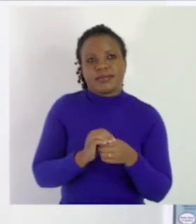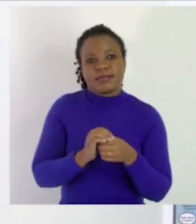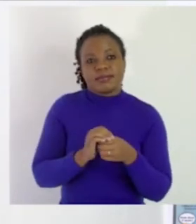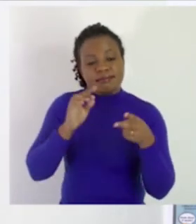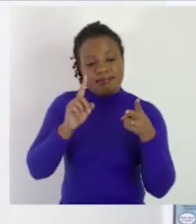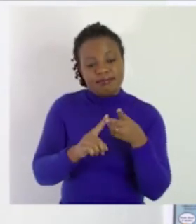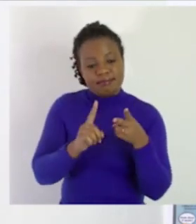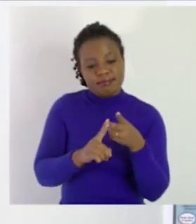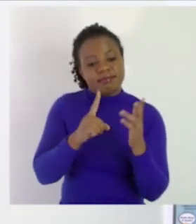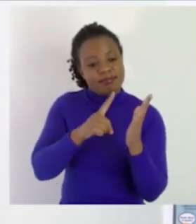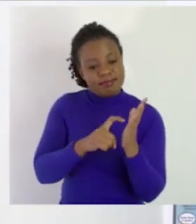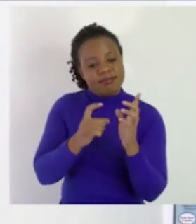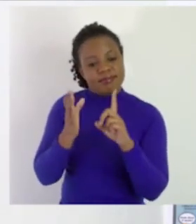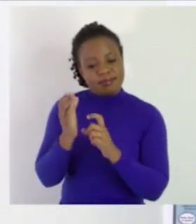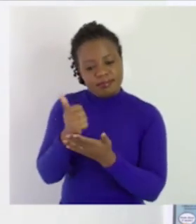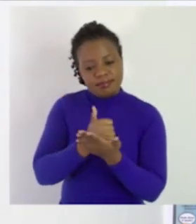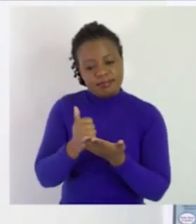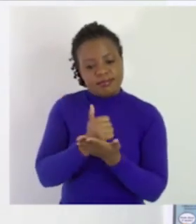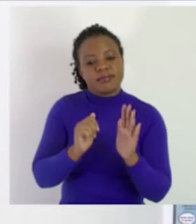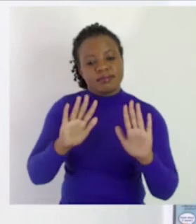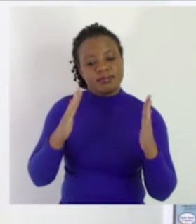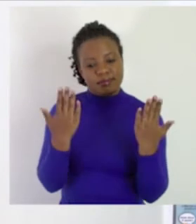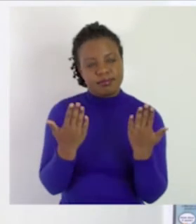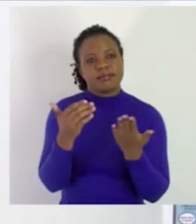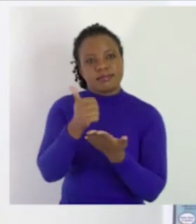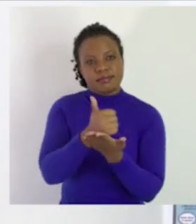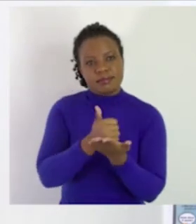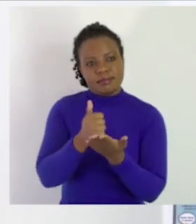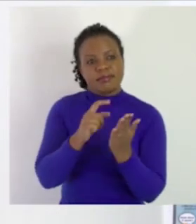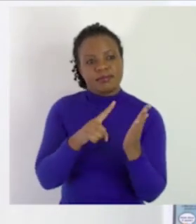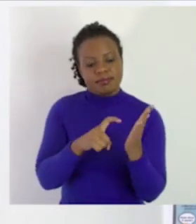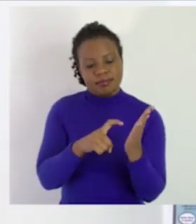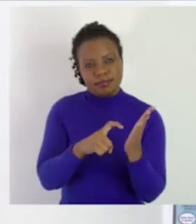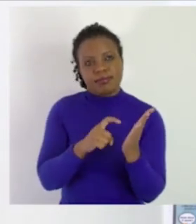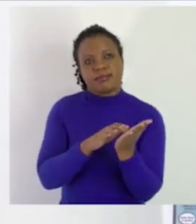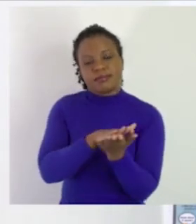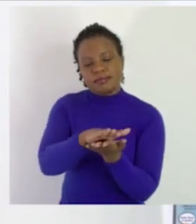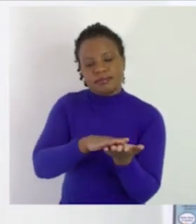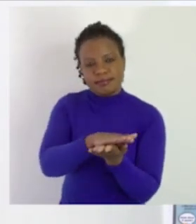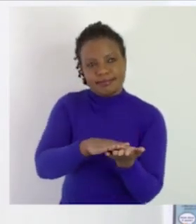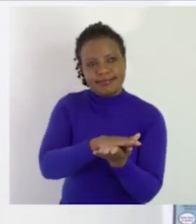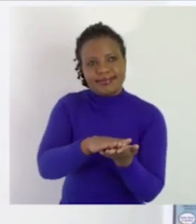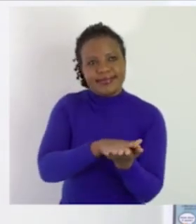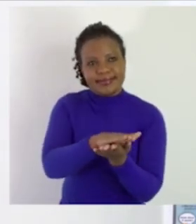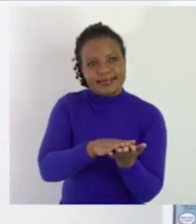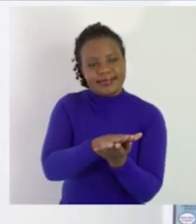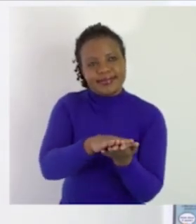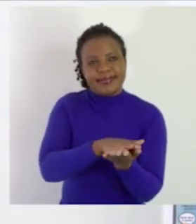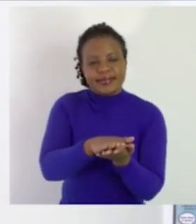Let's reach out on our sanitizers and try to squeeze our hands, our